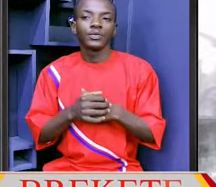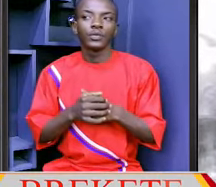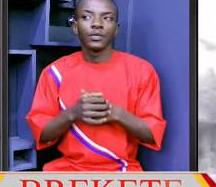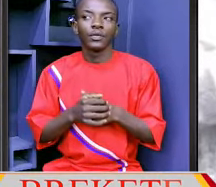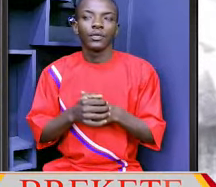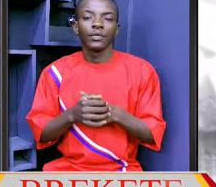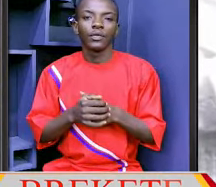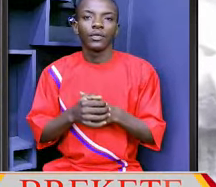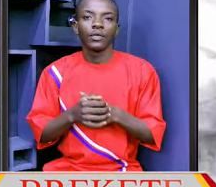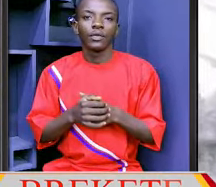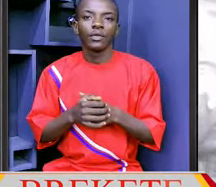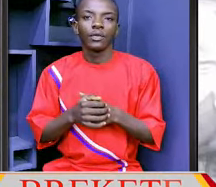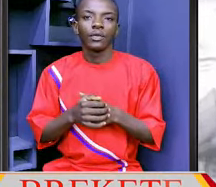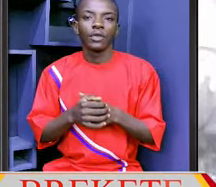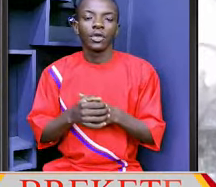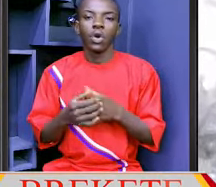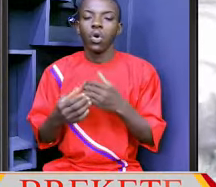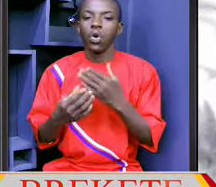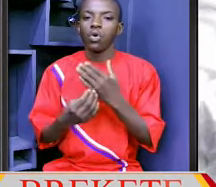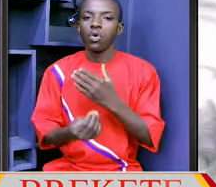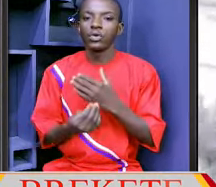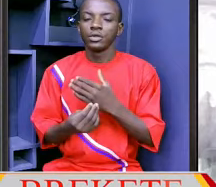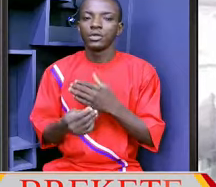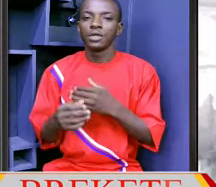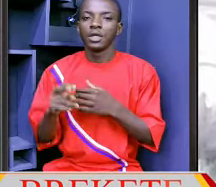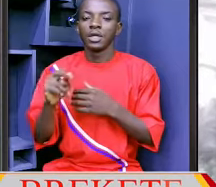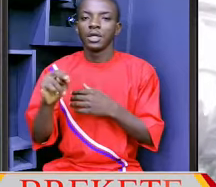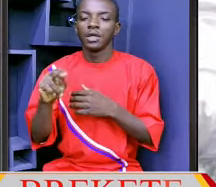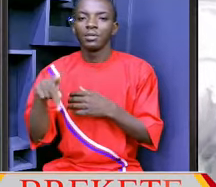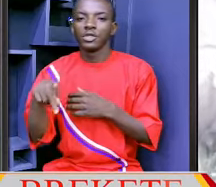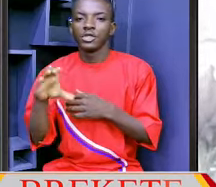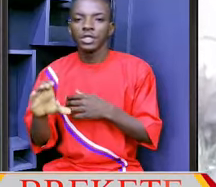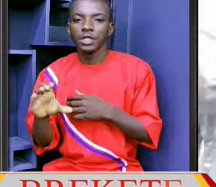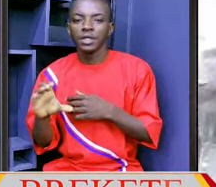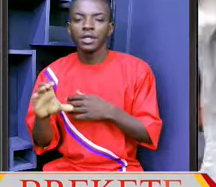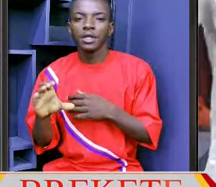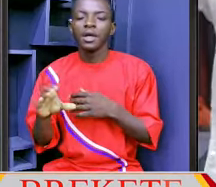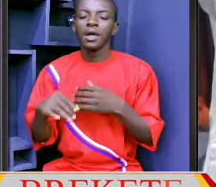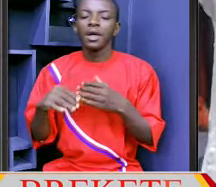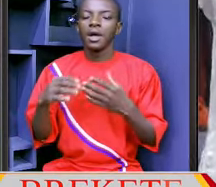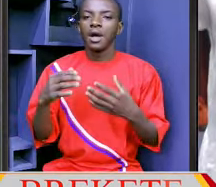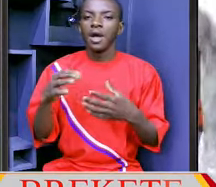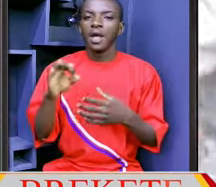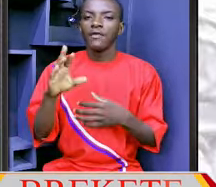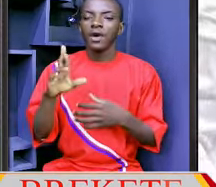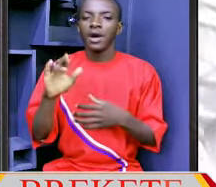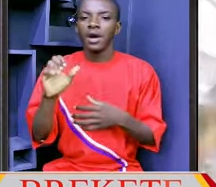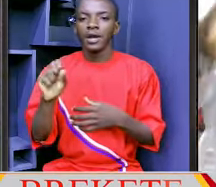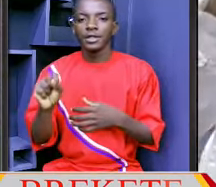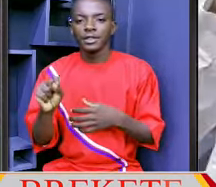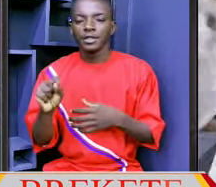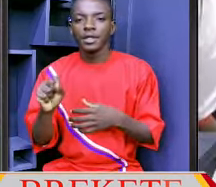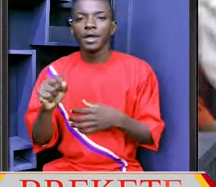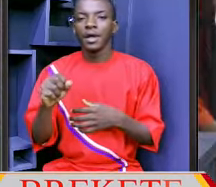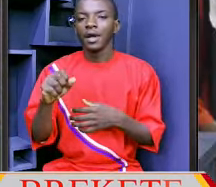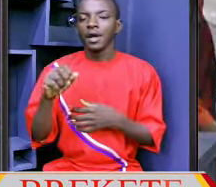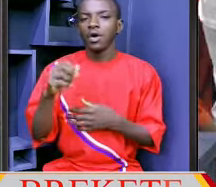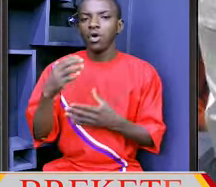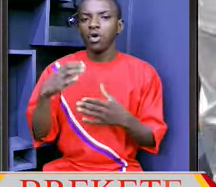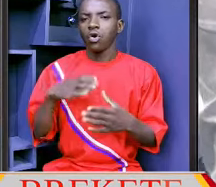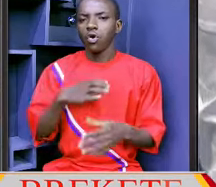on oil, NMPC, committee FIRS,